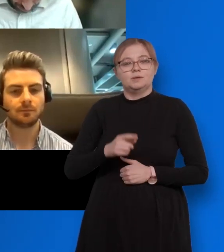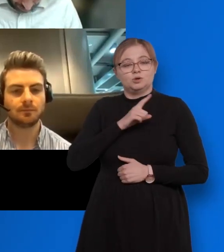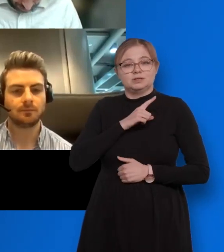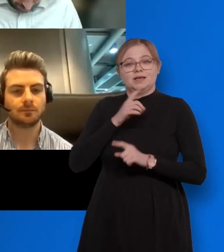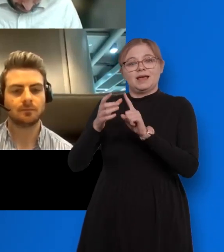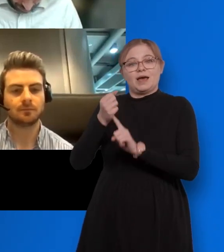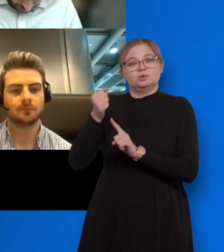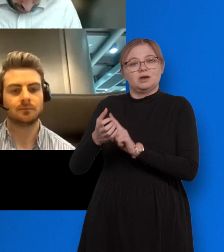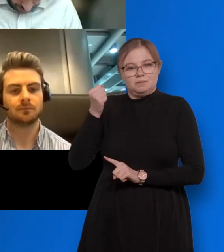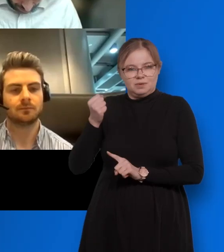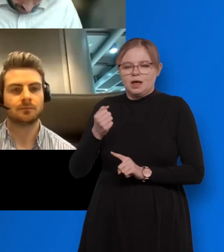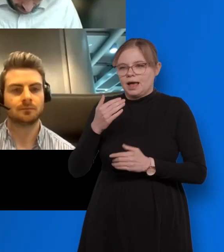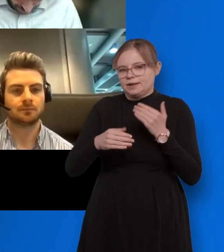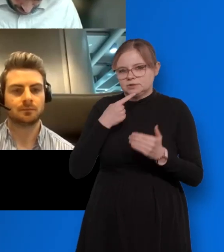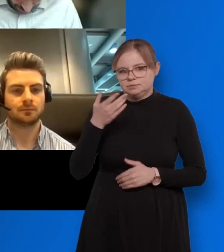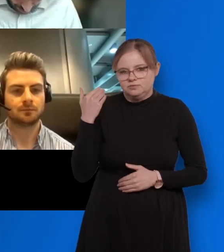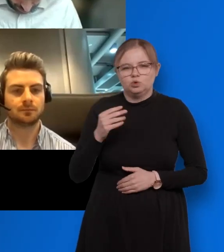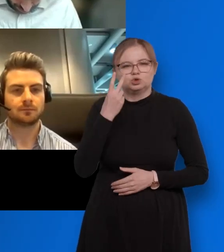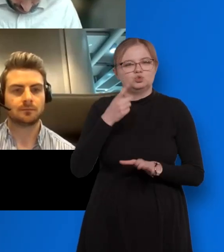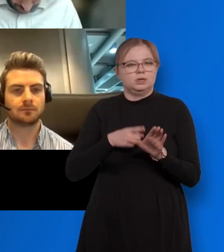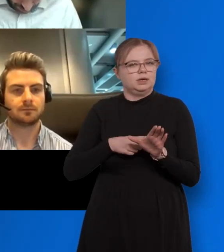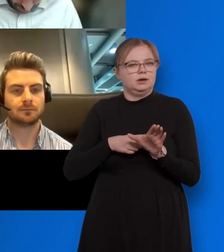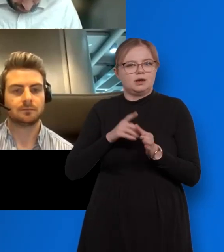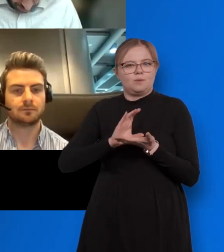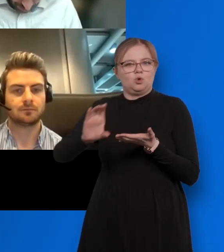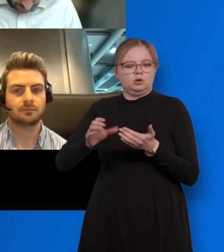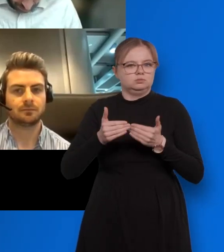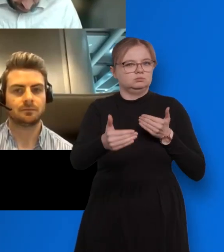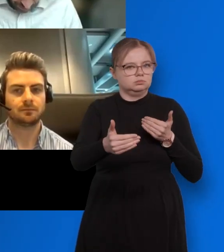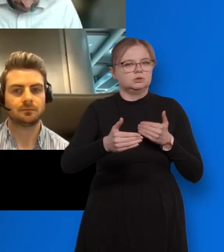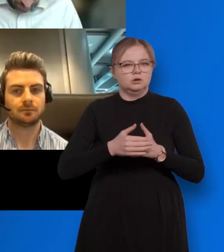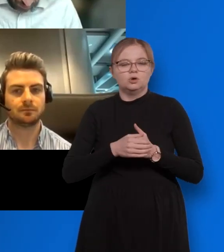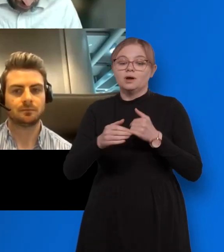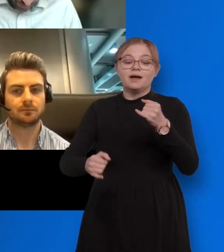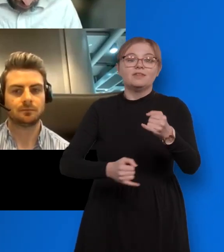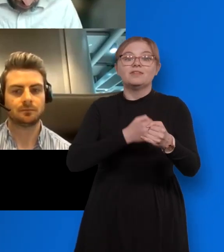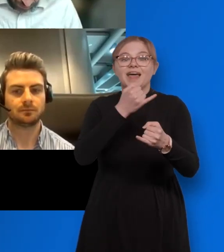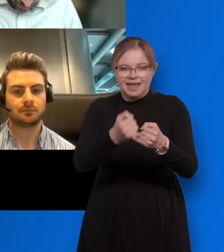didn't mention that they're up 2-year awards, the